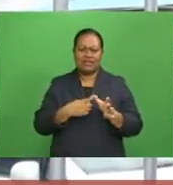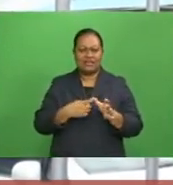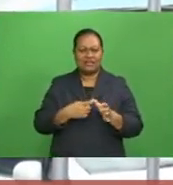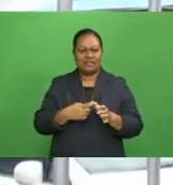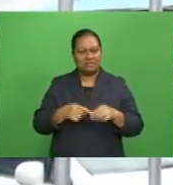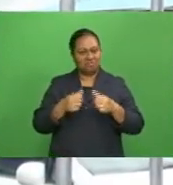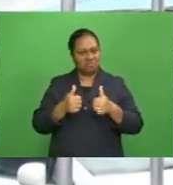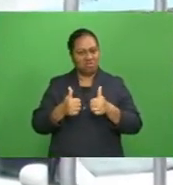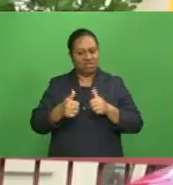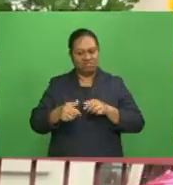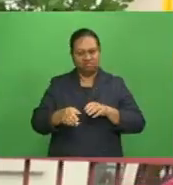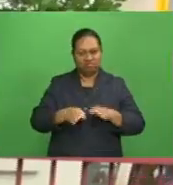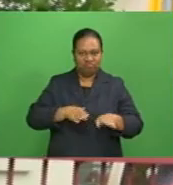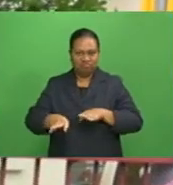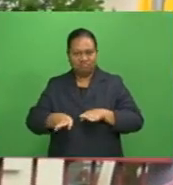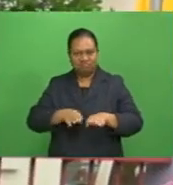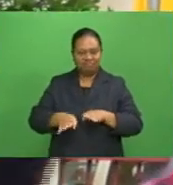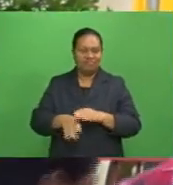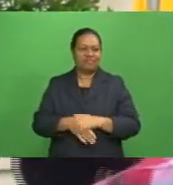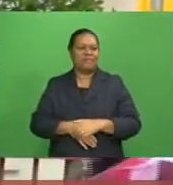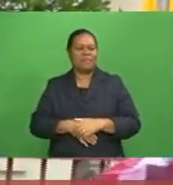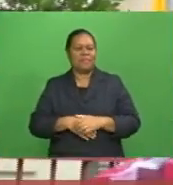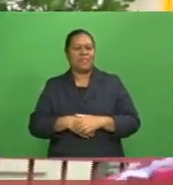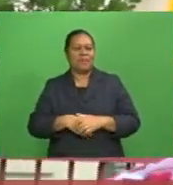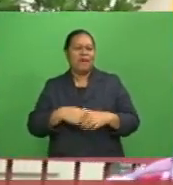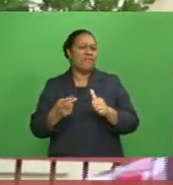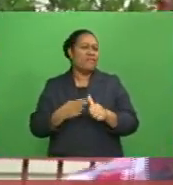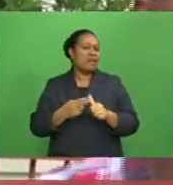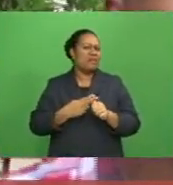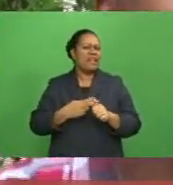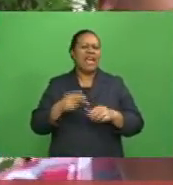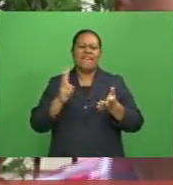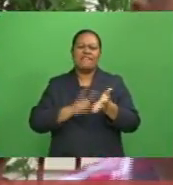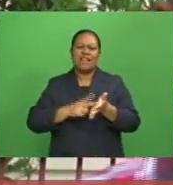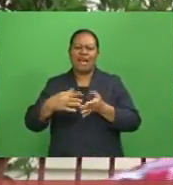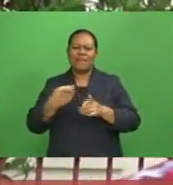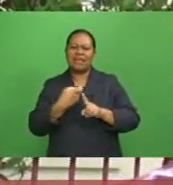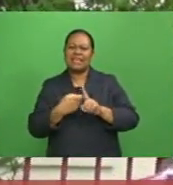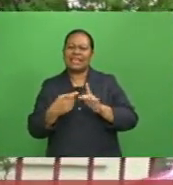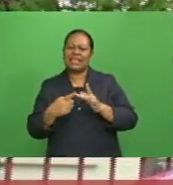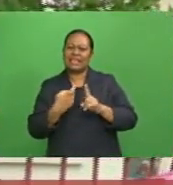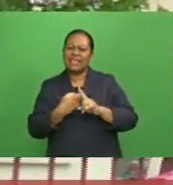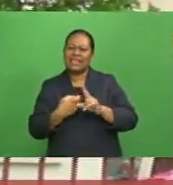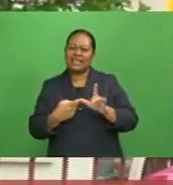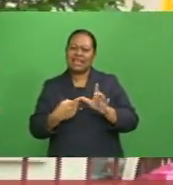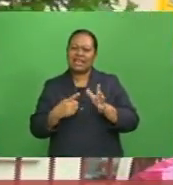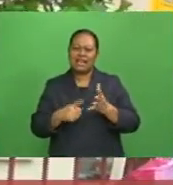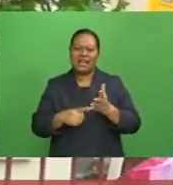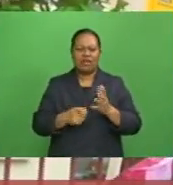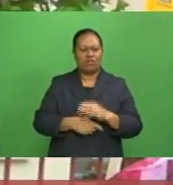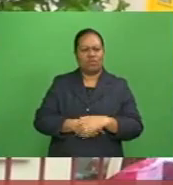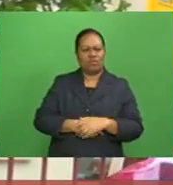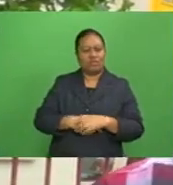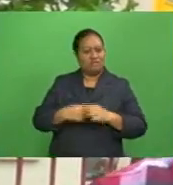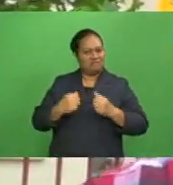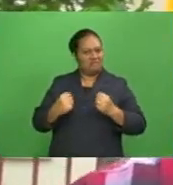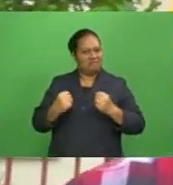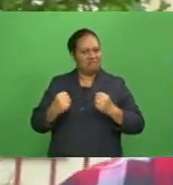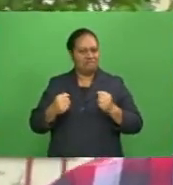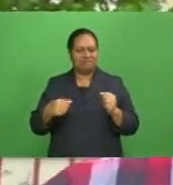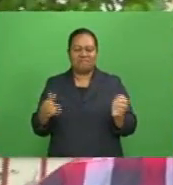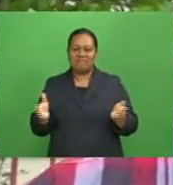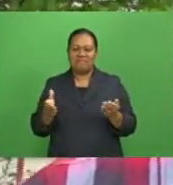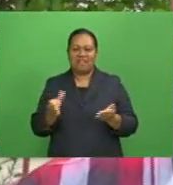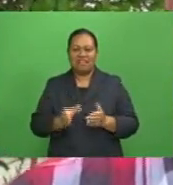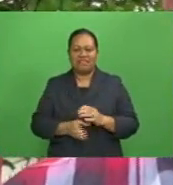step and loose. My favorite NRL player is William Kikau, mainly because of his busting tag. He's one very strong player